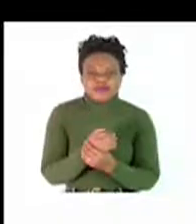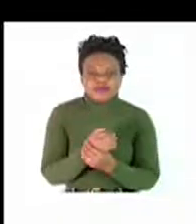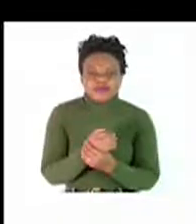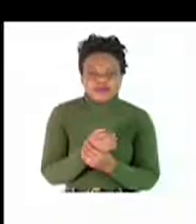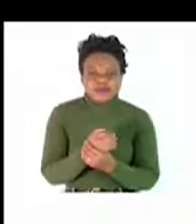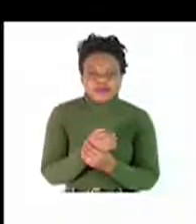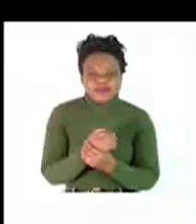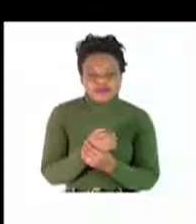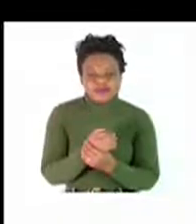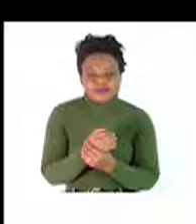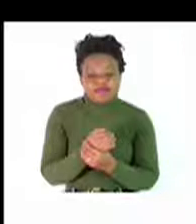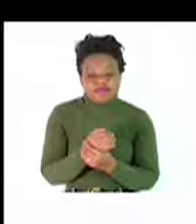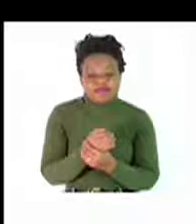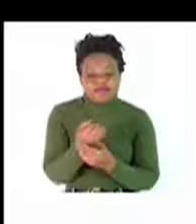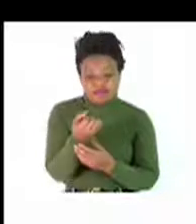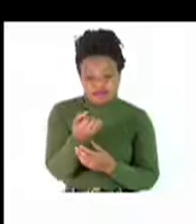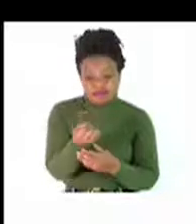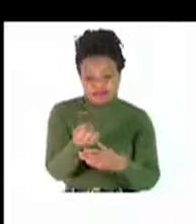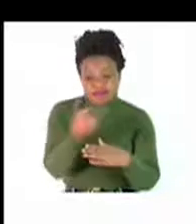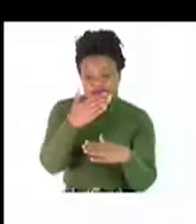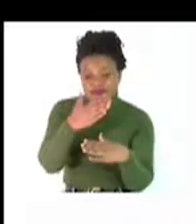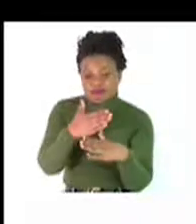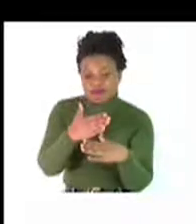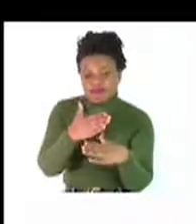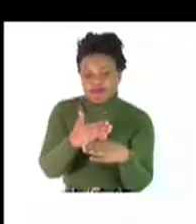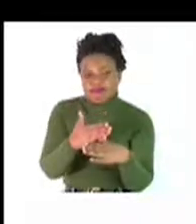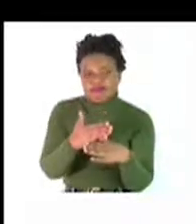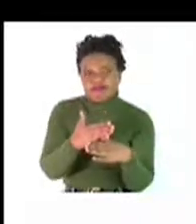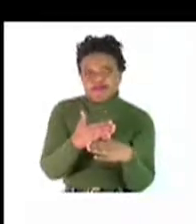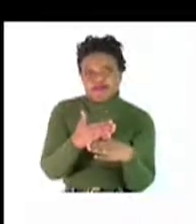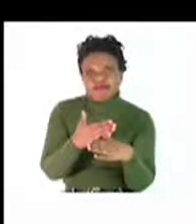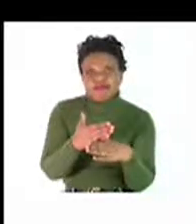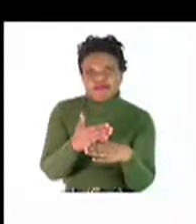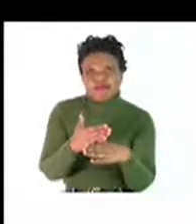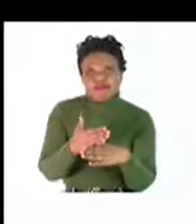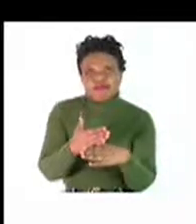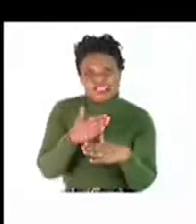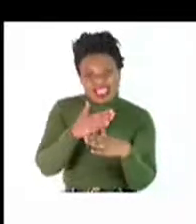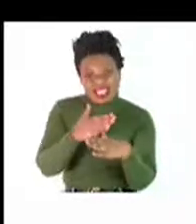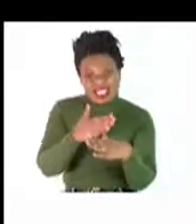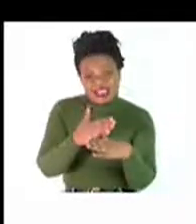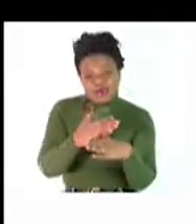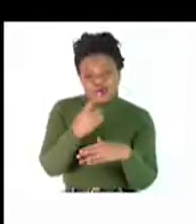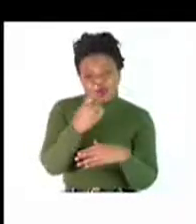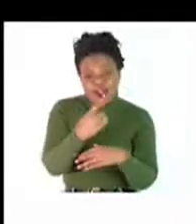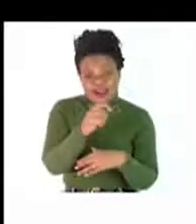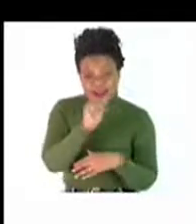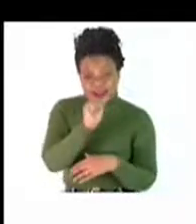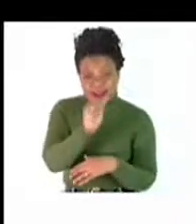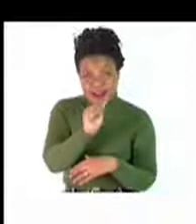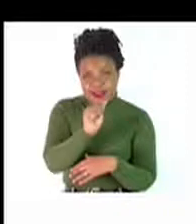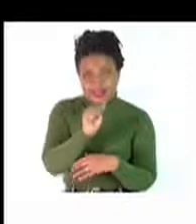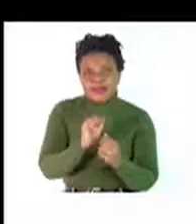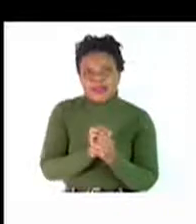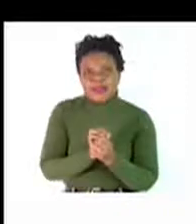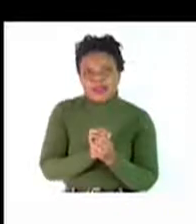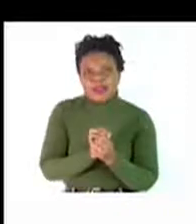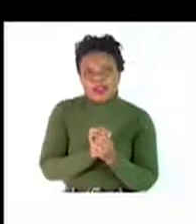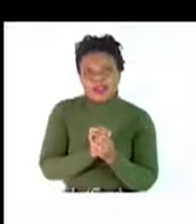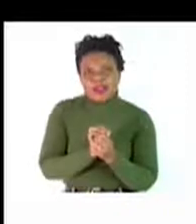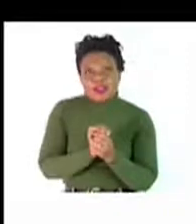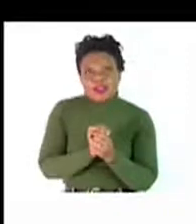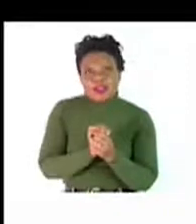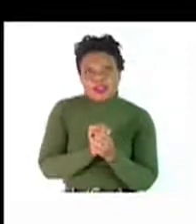where we have our activities. Let's start with activity number 1. Fill in the plural form